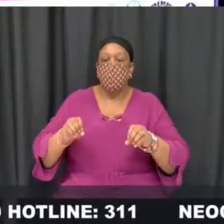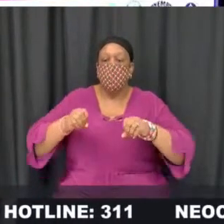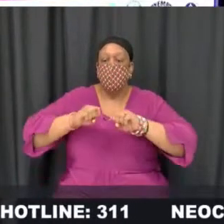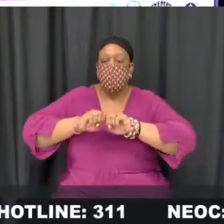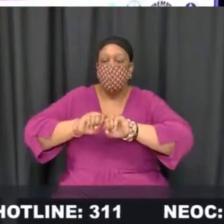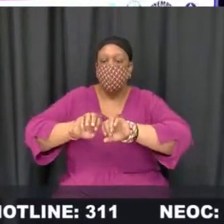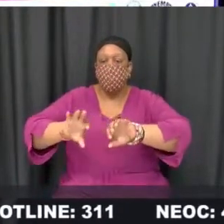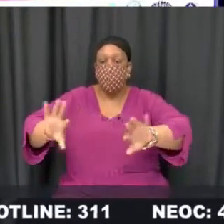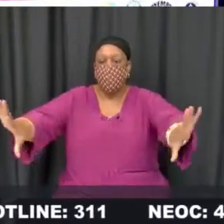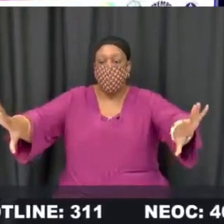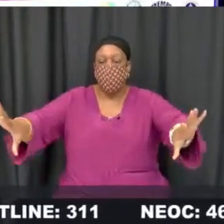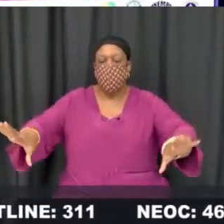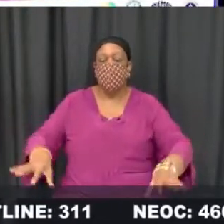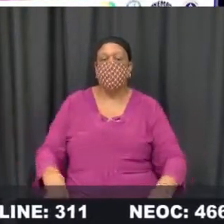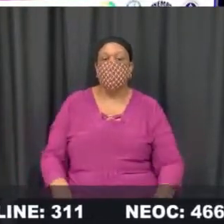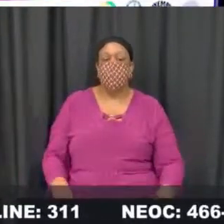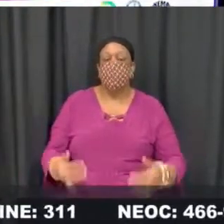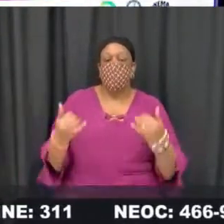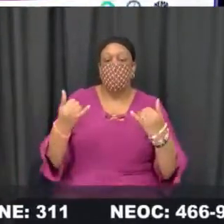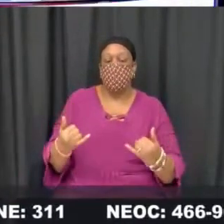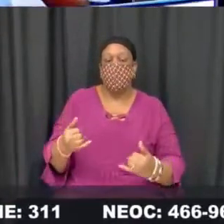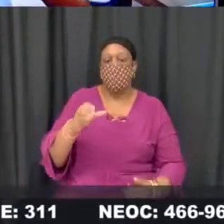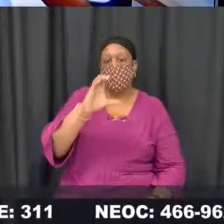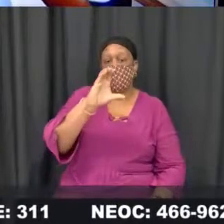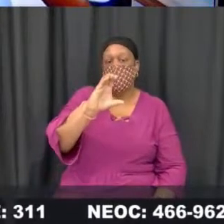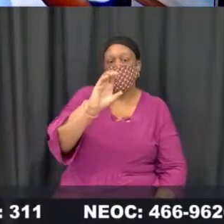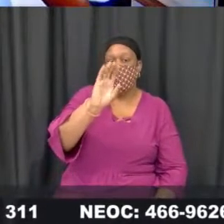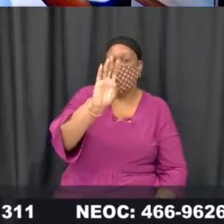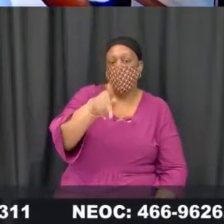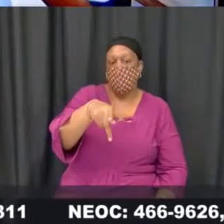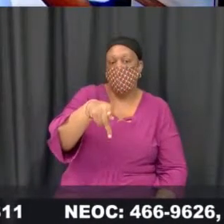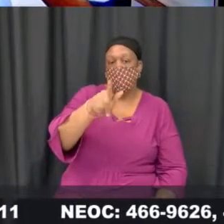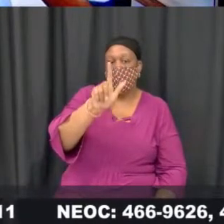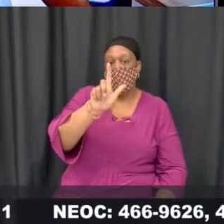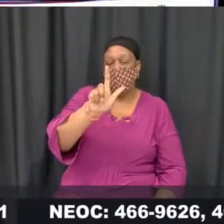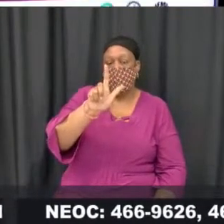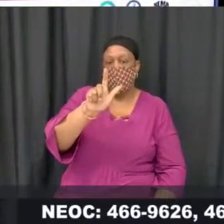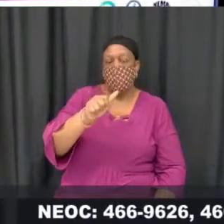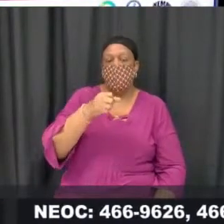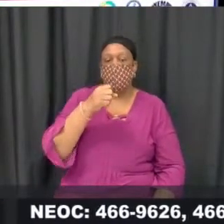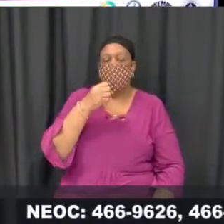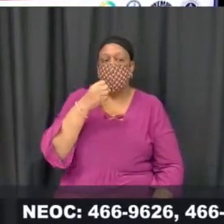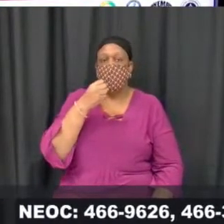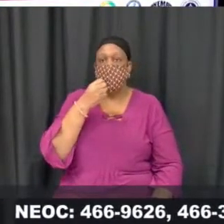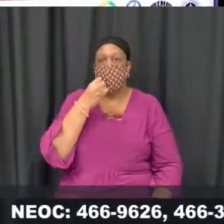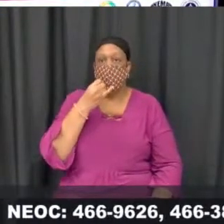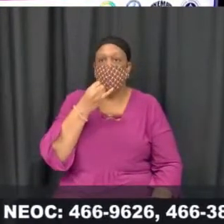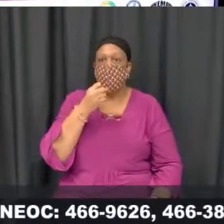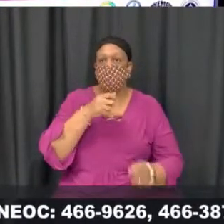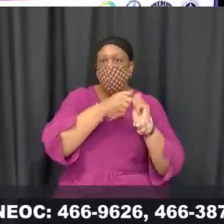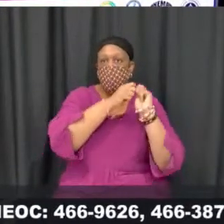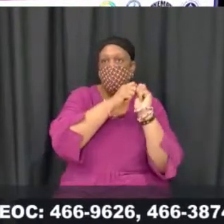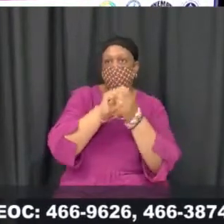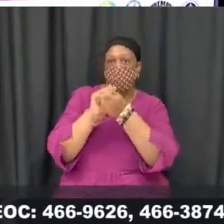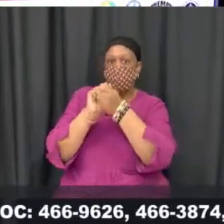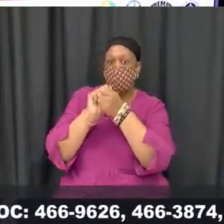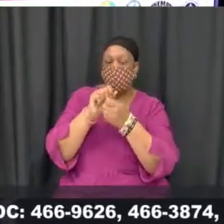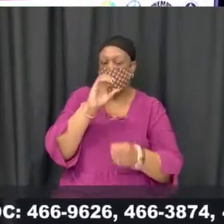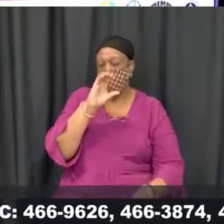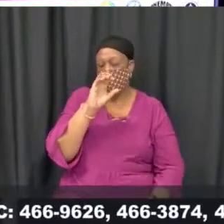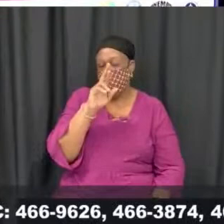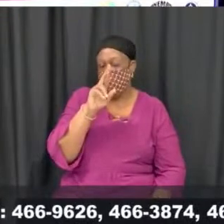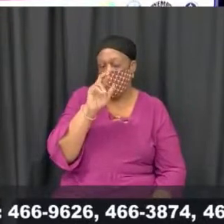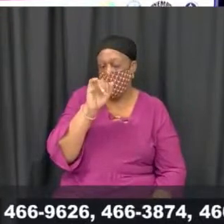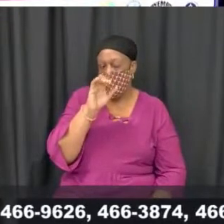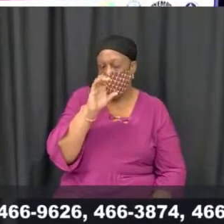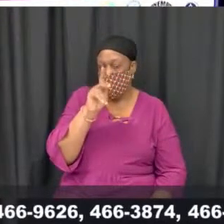first instance, as we are moving forward with mass events, we are saying that they can be safely done